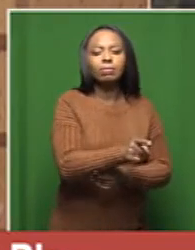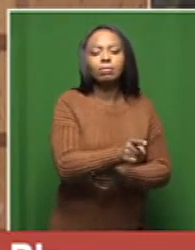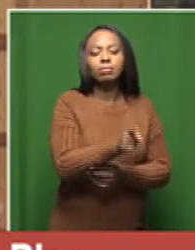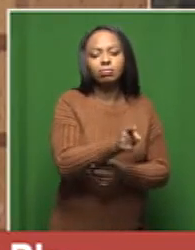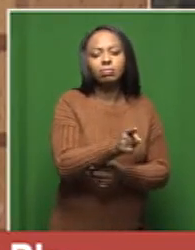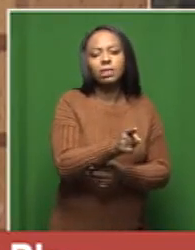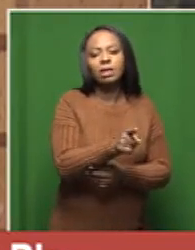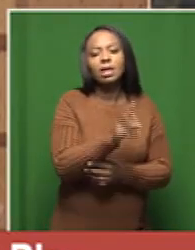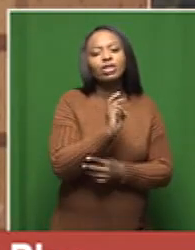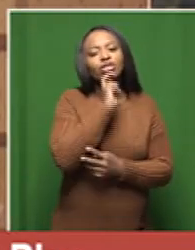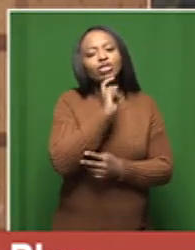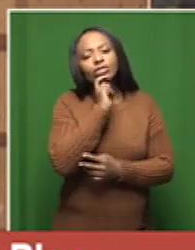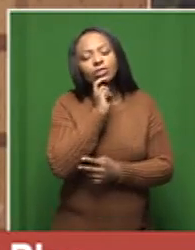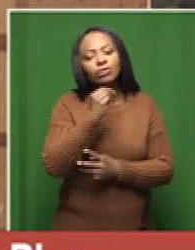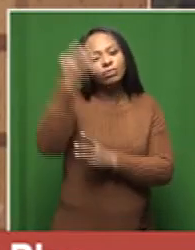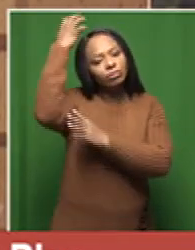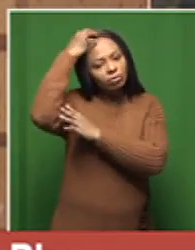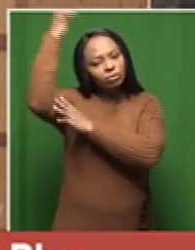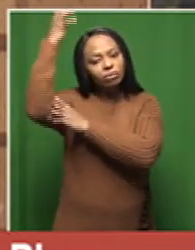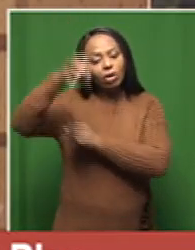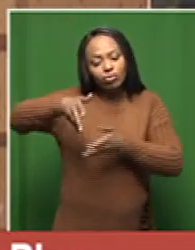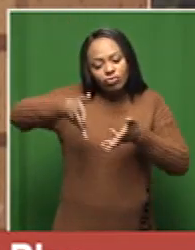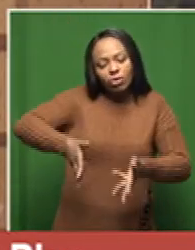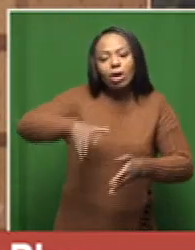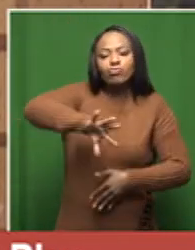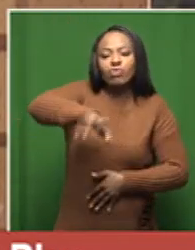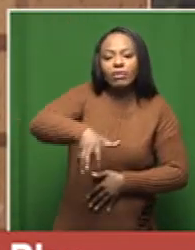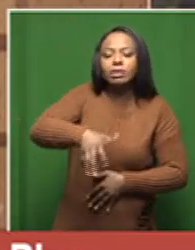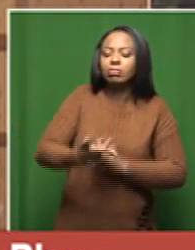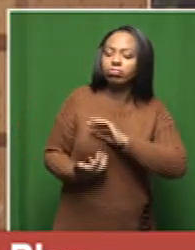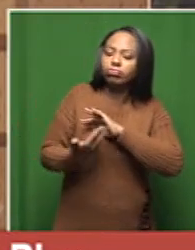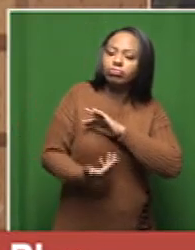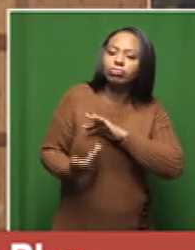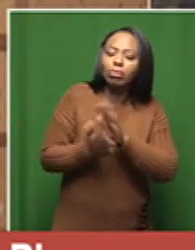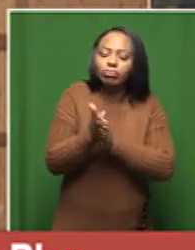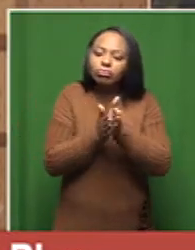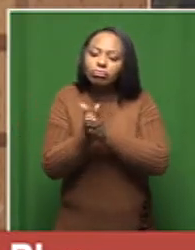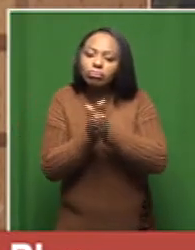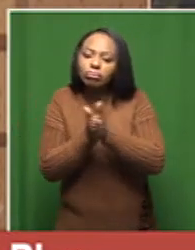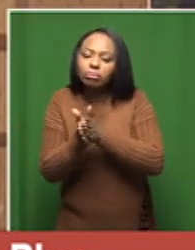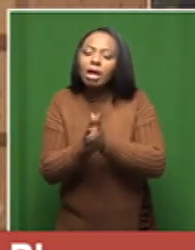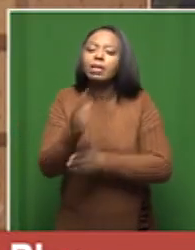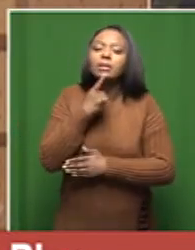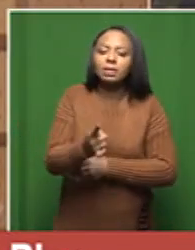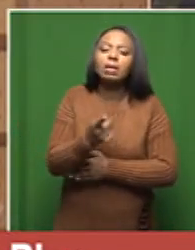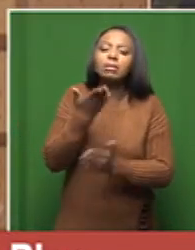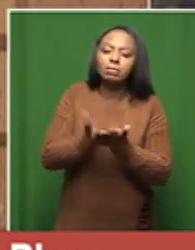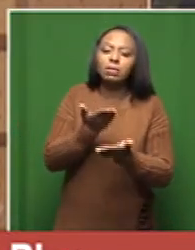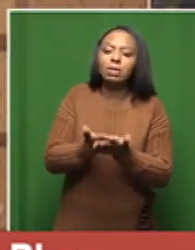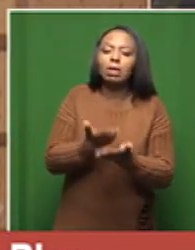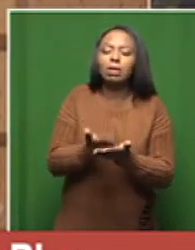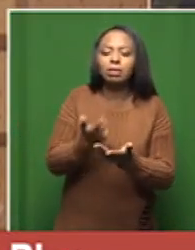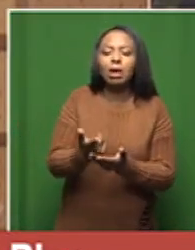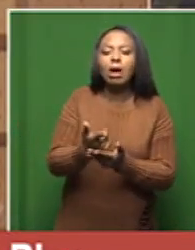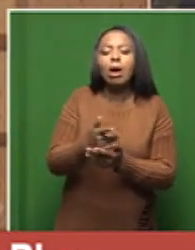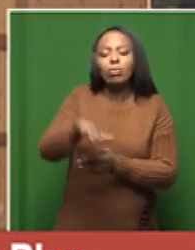horses, the chiefs in the province, are very enthusiastical and saying that they can avail their tribal